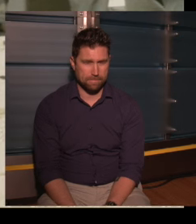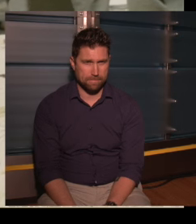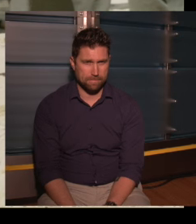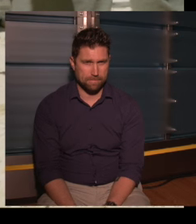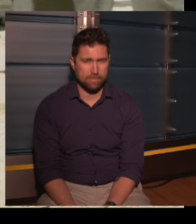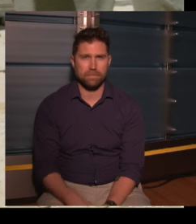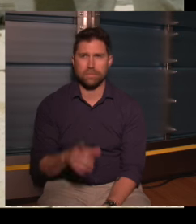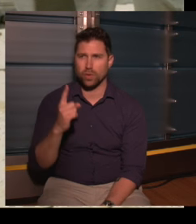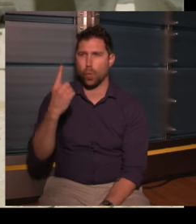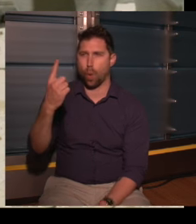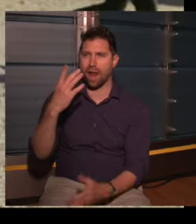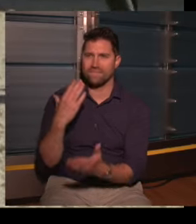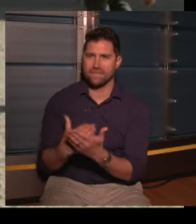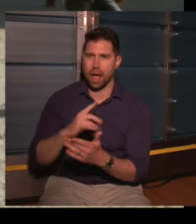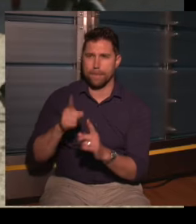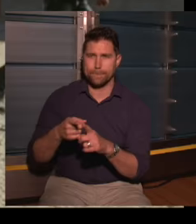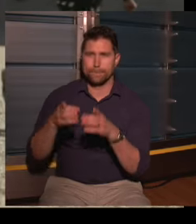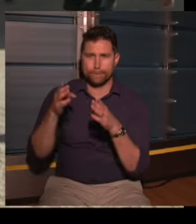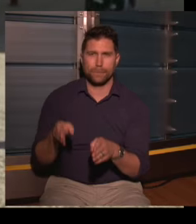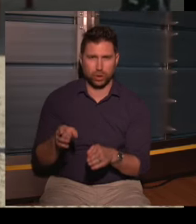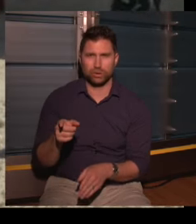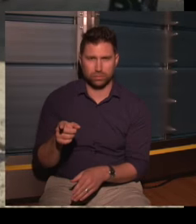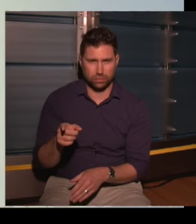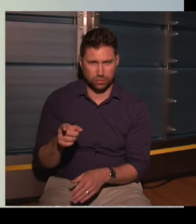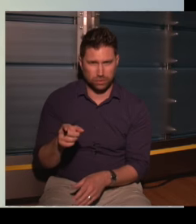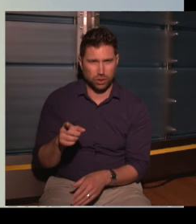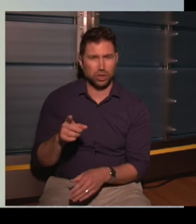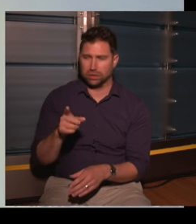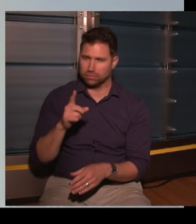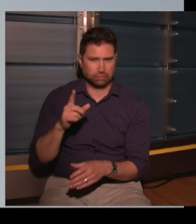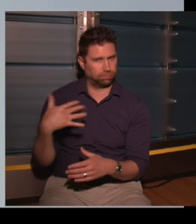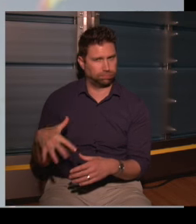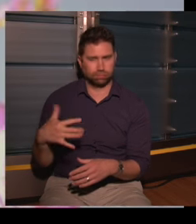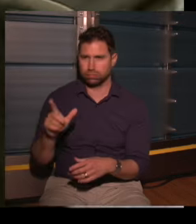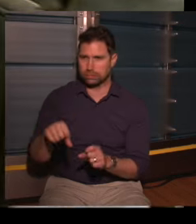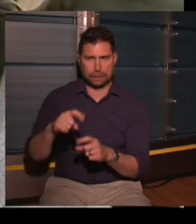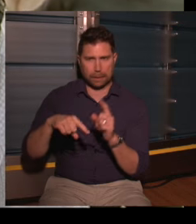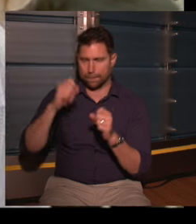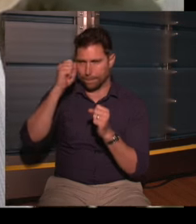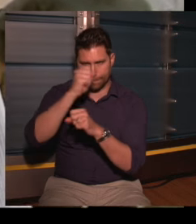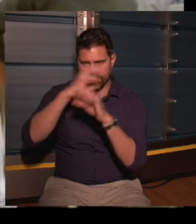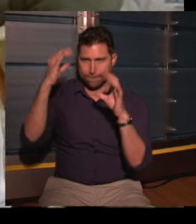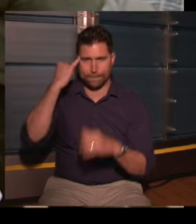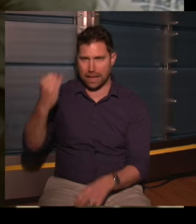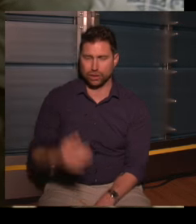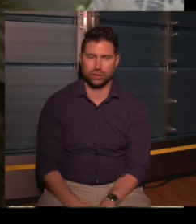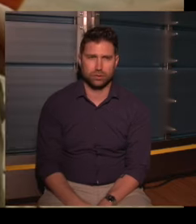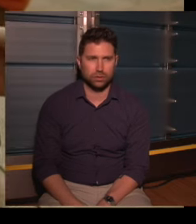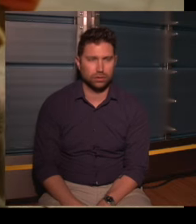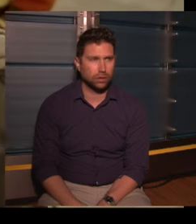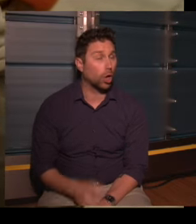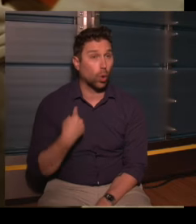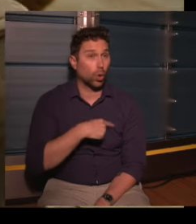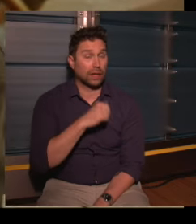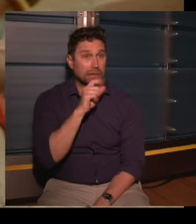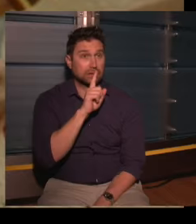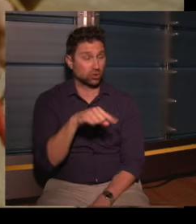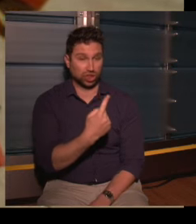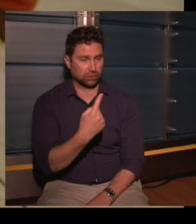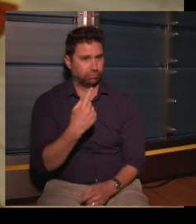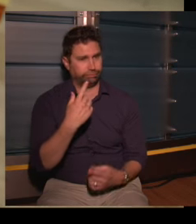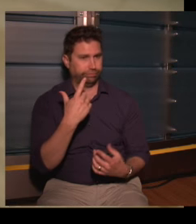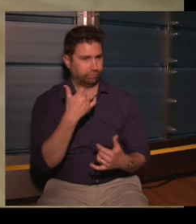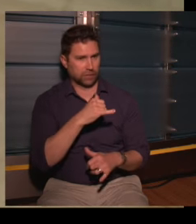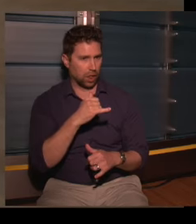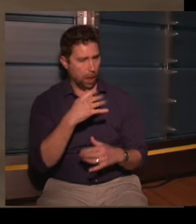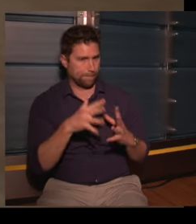one person and you're like, that is something that I could never even imagine. You know, we're not just Syrians and Americans, but we really are